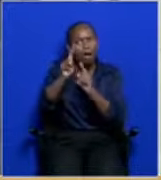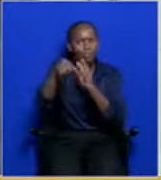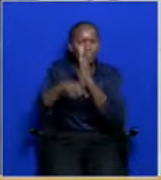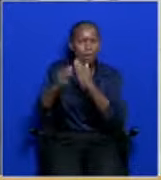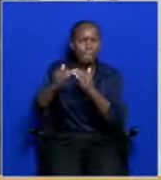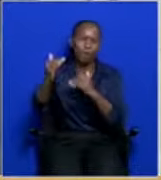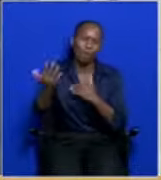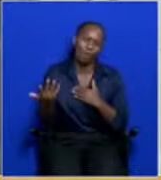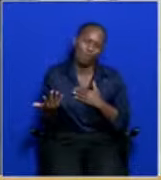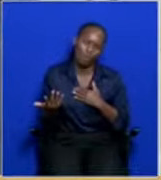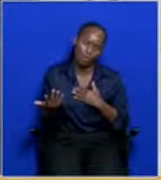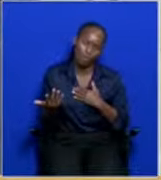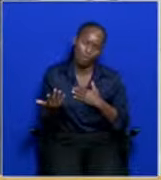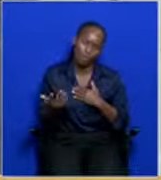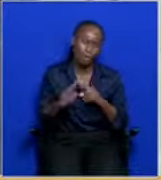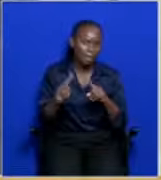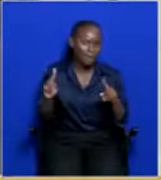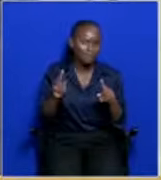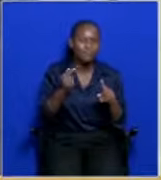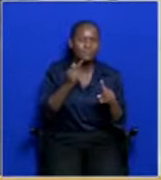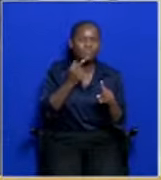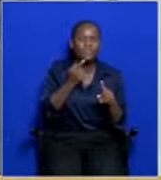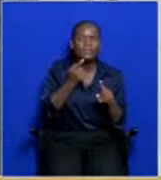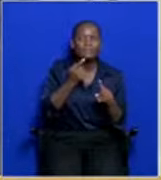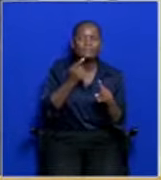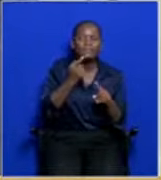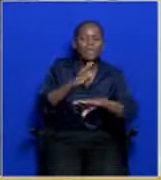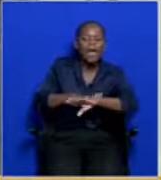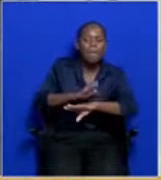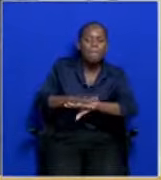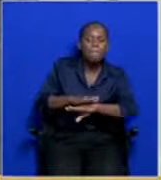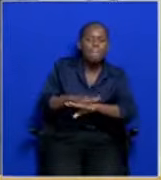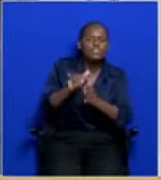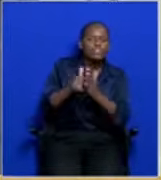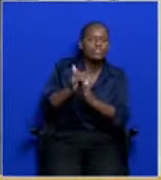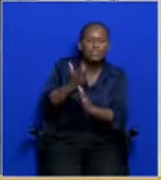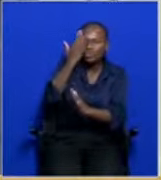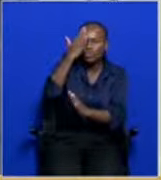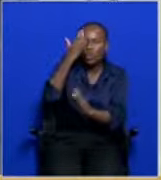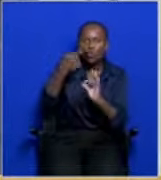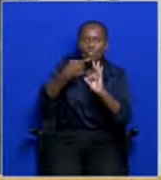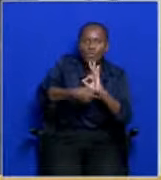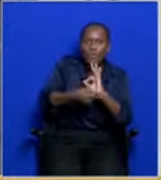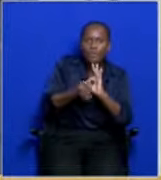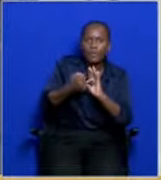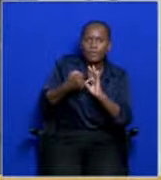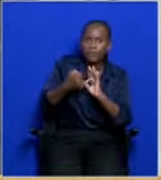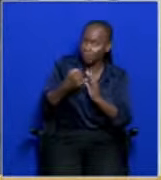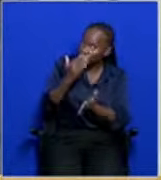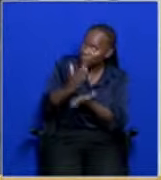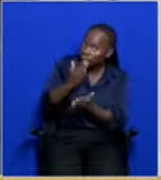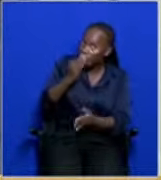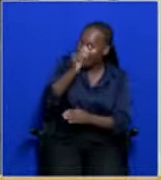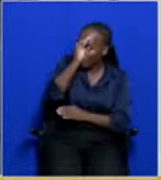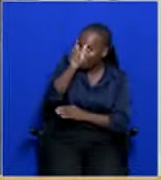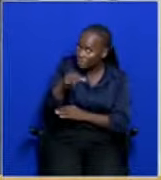clued up to look for more regarding his own statement. So I accepted this.